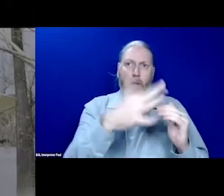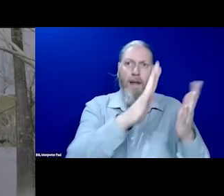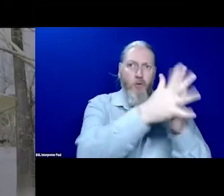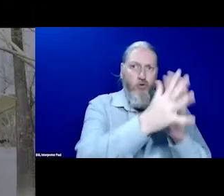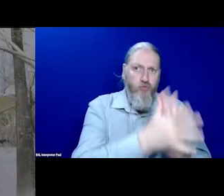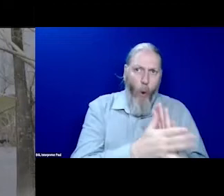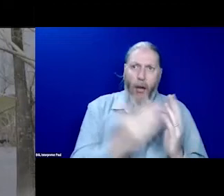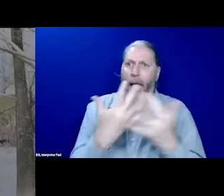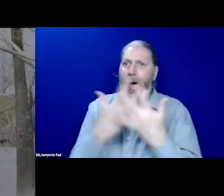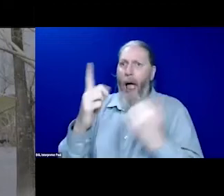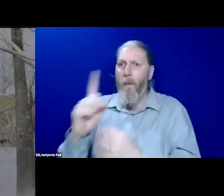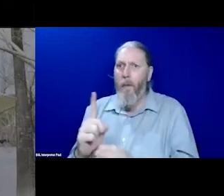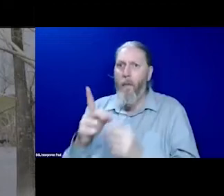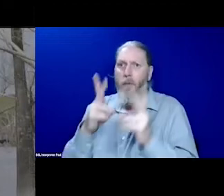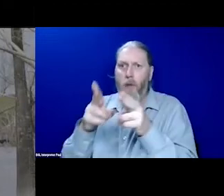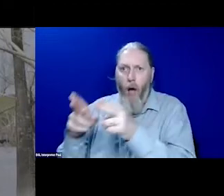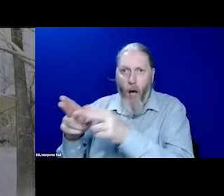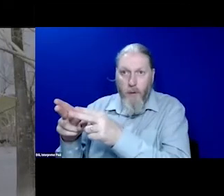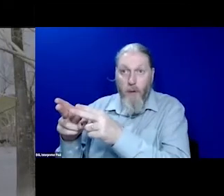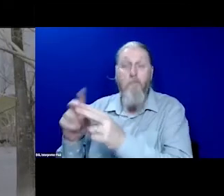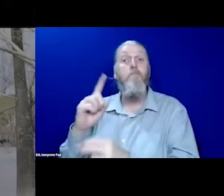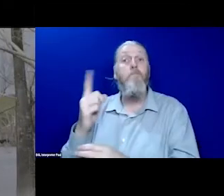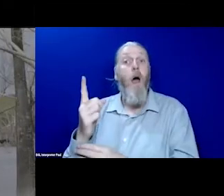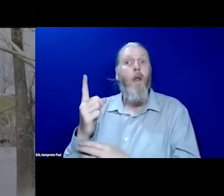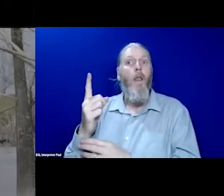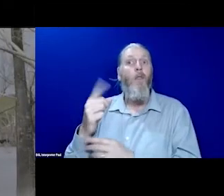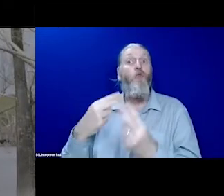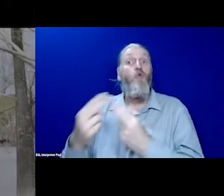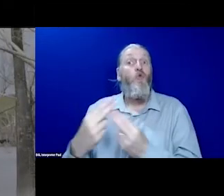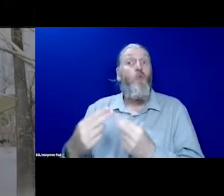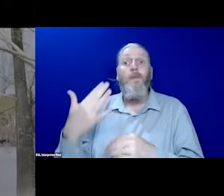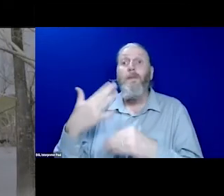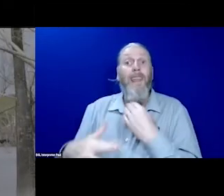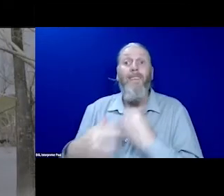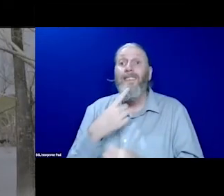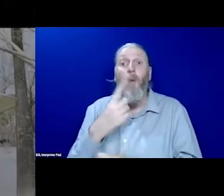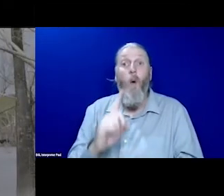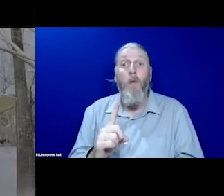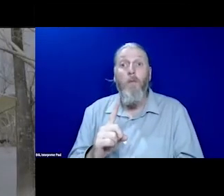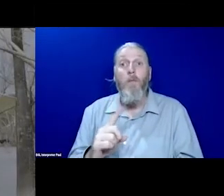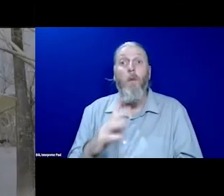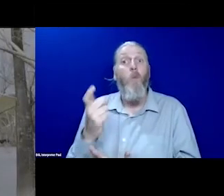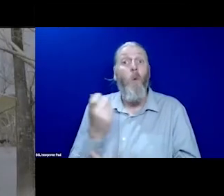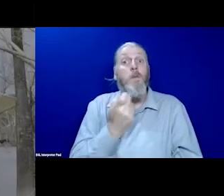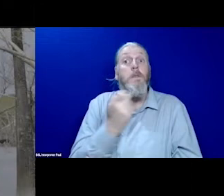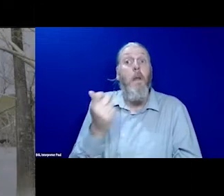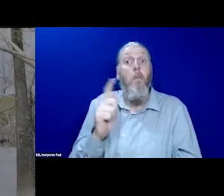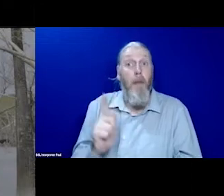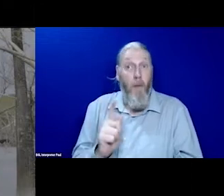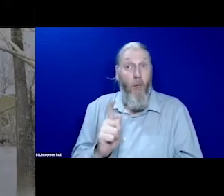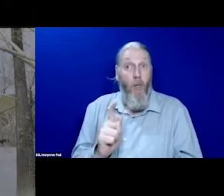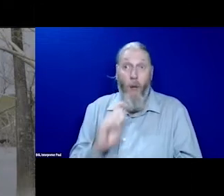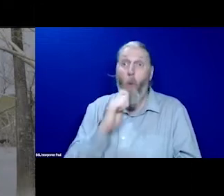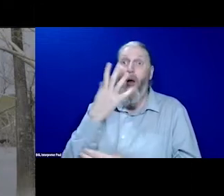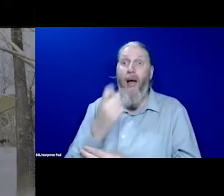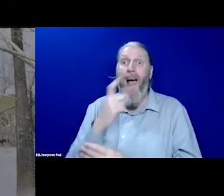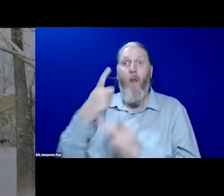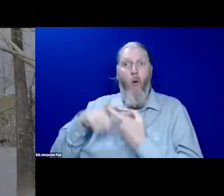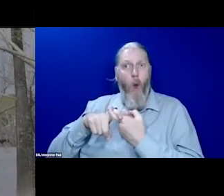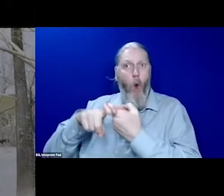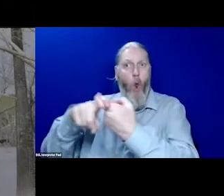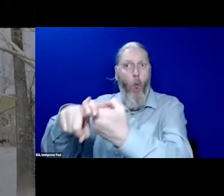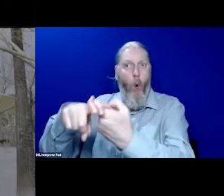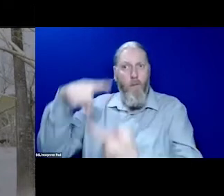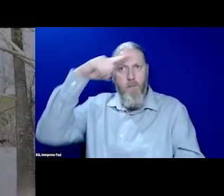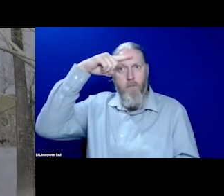What we don't always hear is that for a minority of people, there'll be long-lasting psychological impacts,